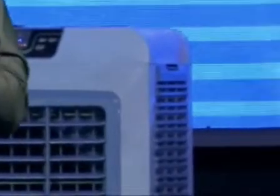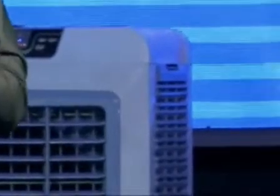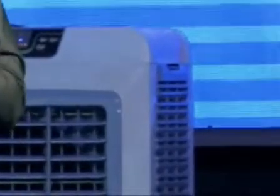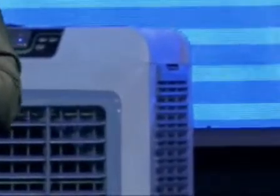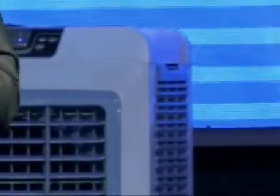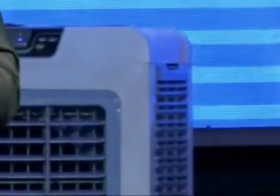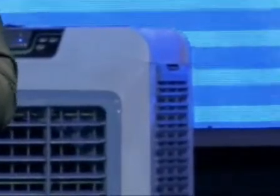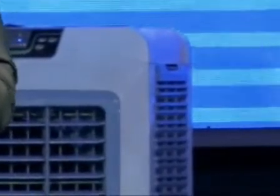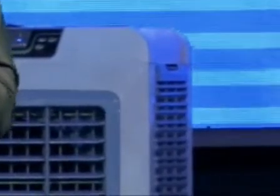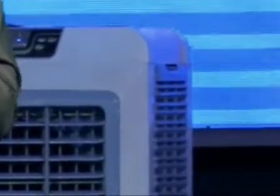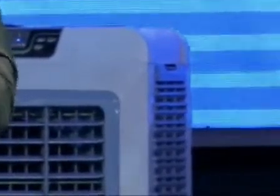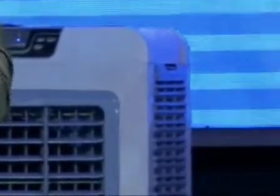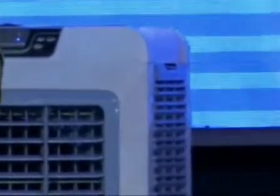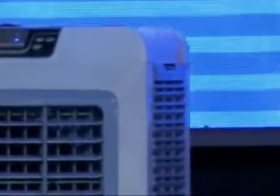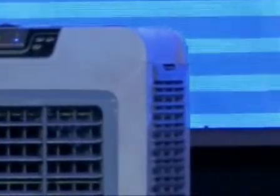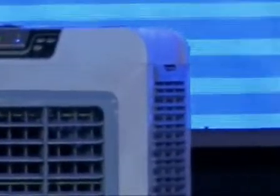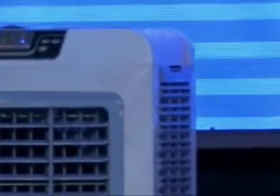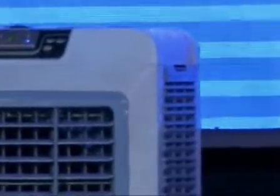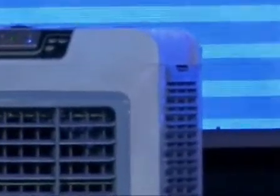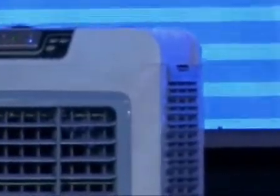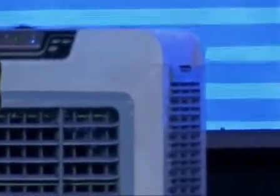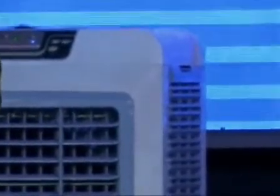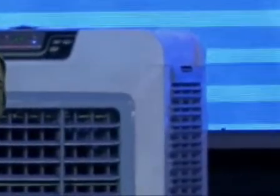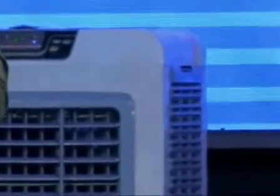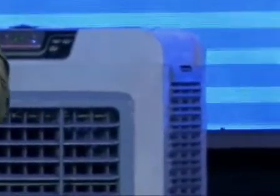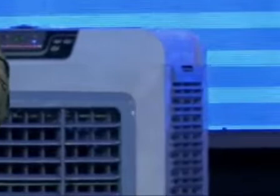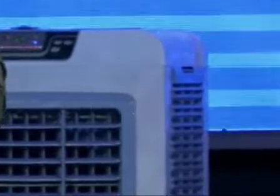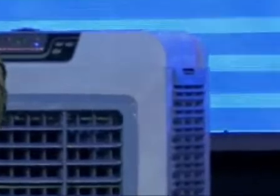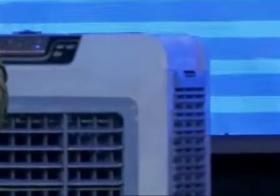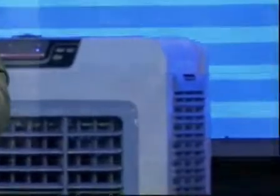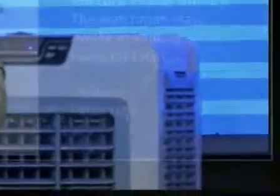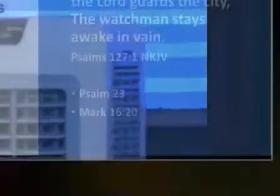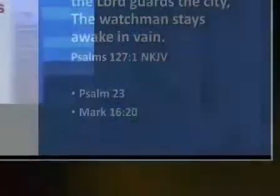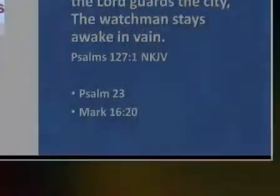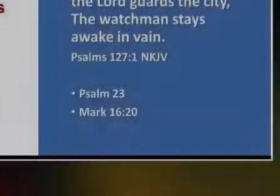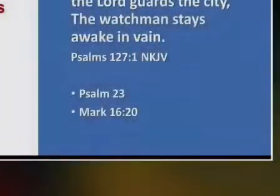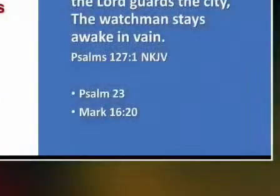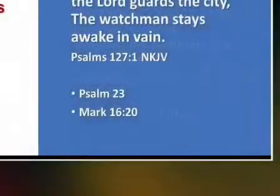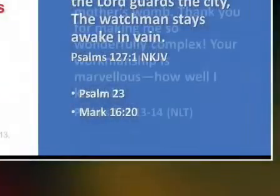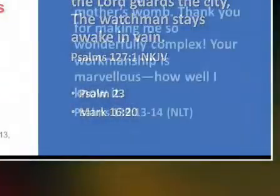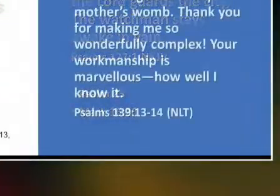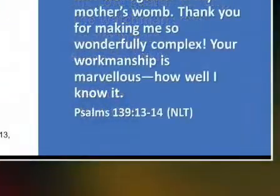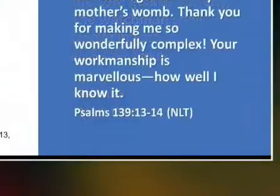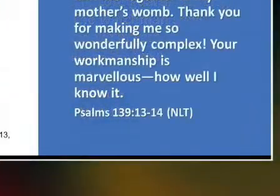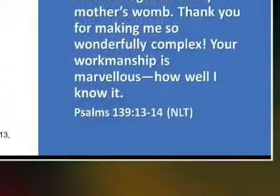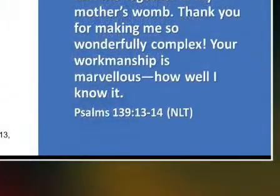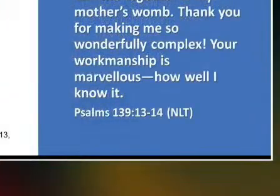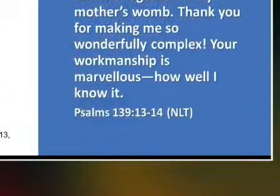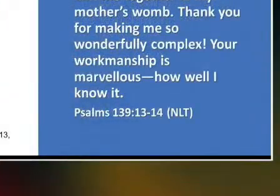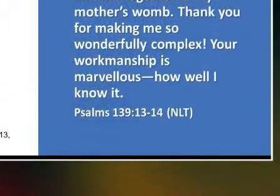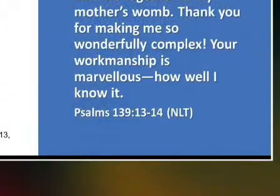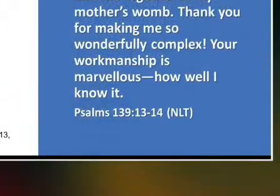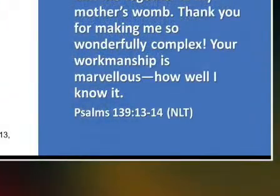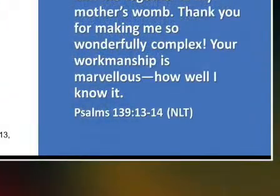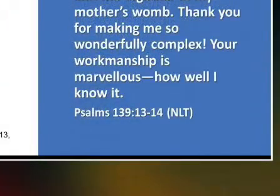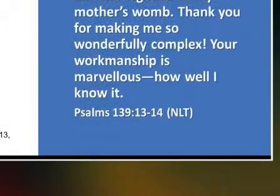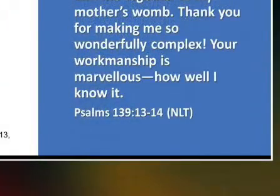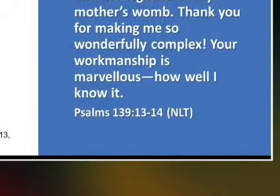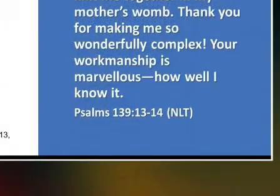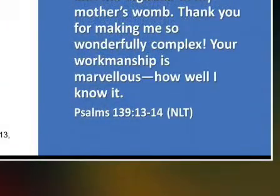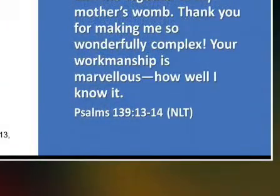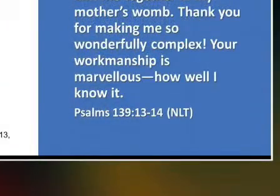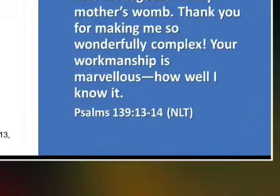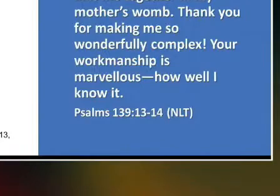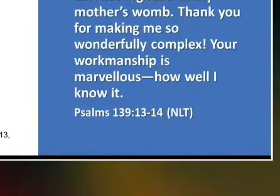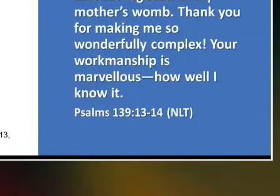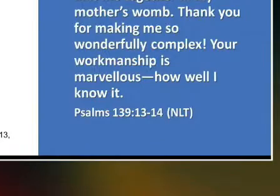yourself in order to partner with Him to succeed. And that is where the problem is. A lot